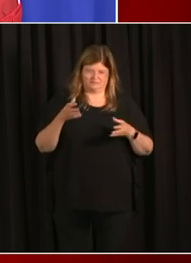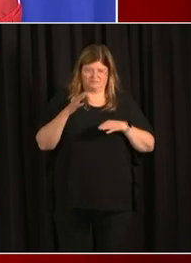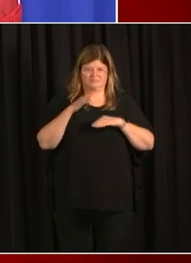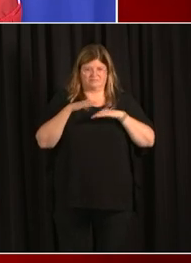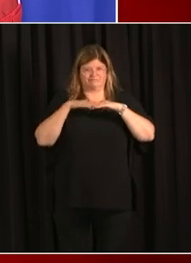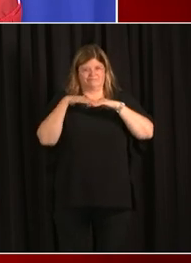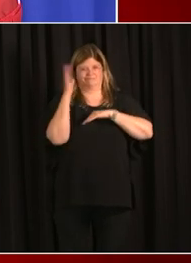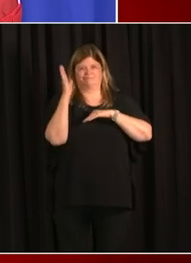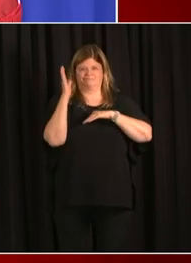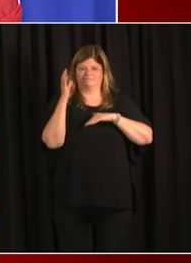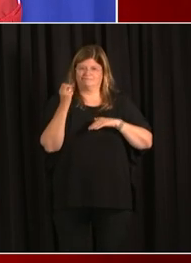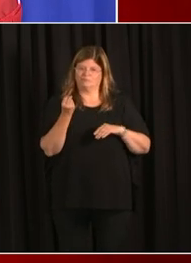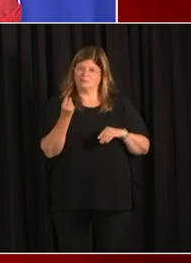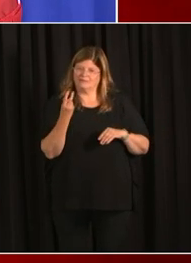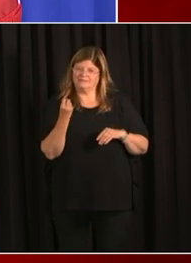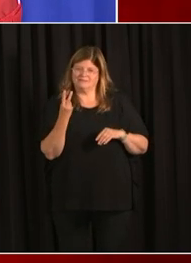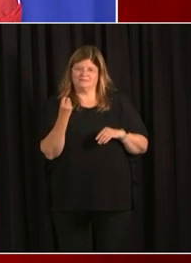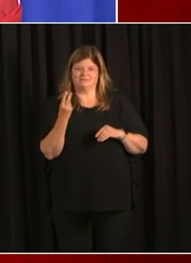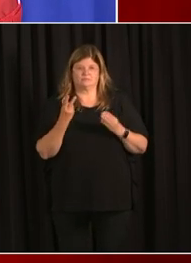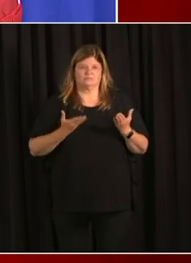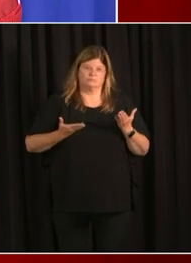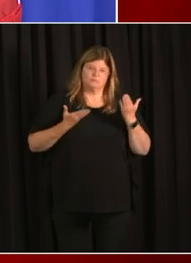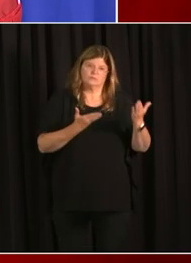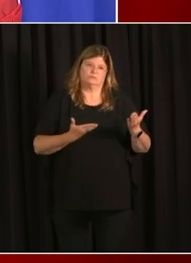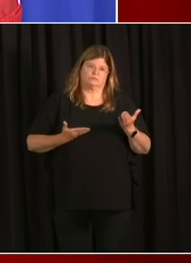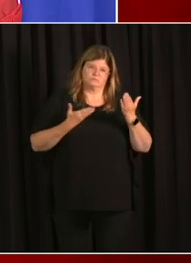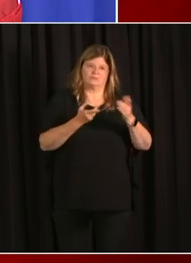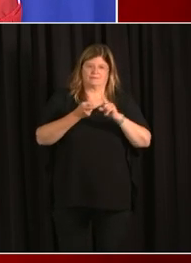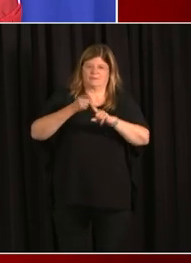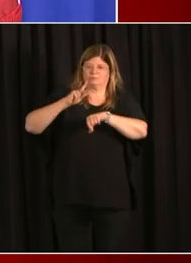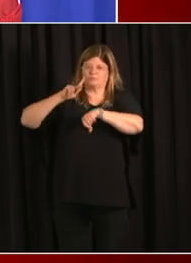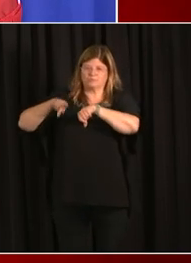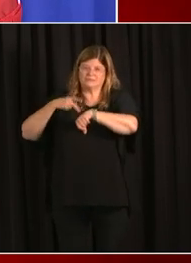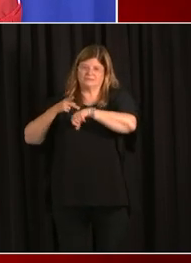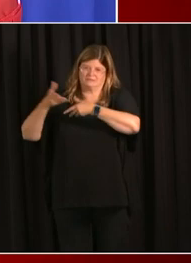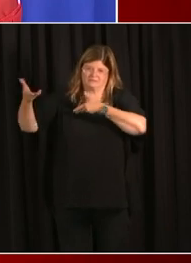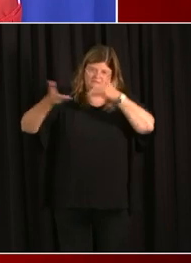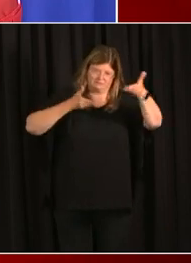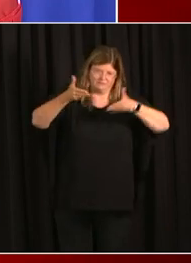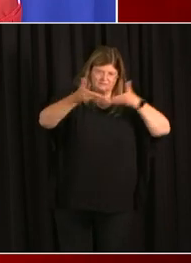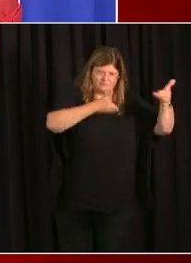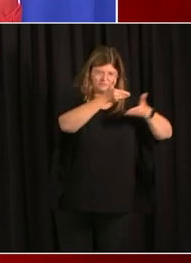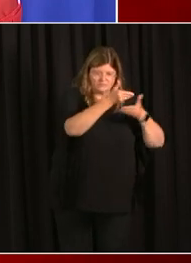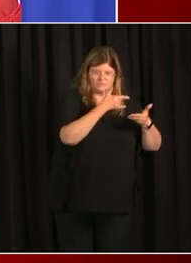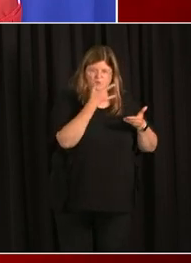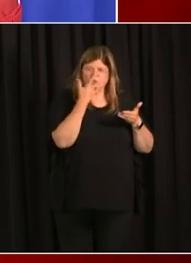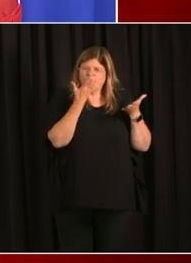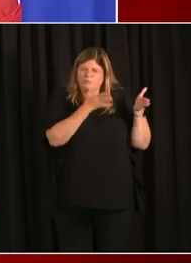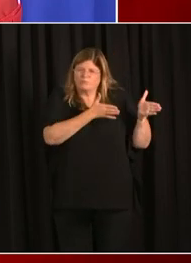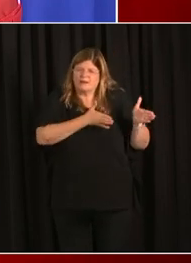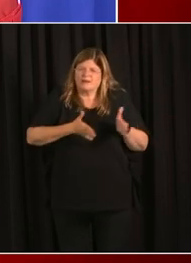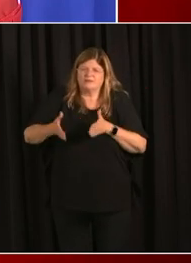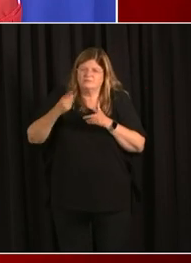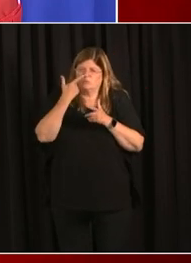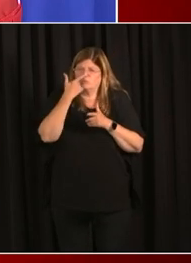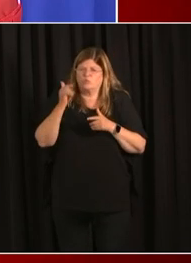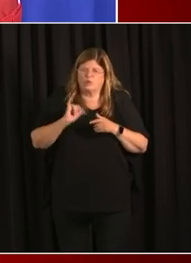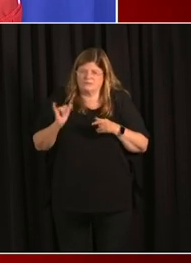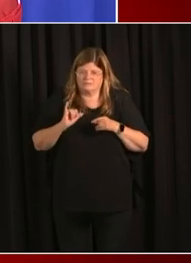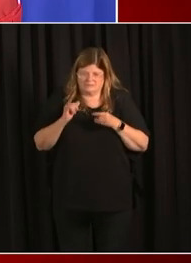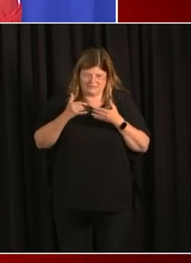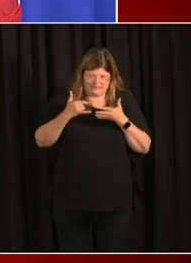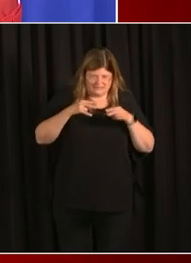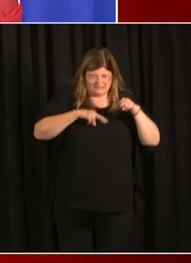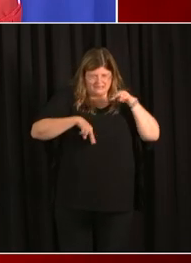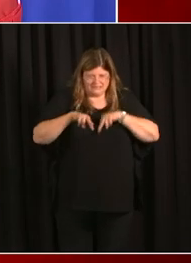dozen proposals from principals and schools about what that would look like. And I think they're spending some